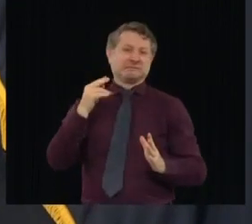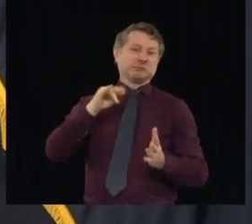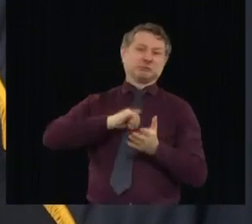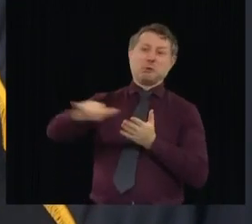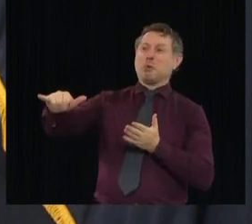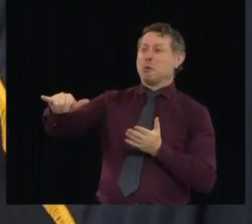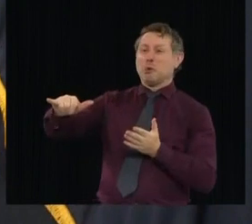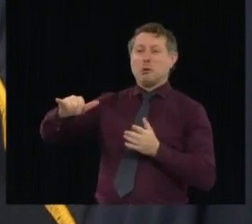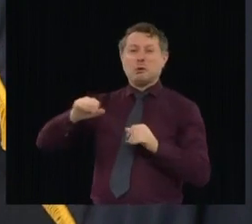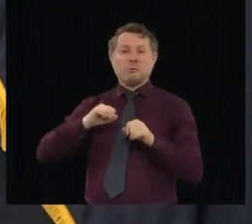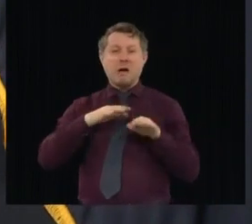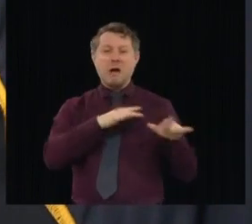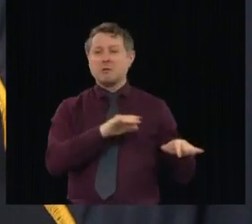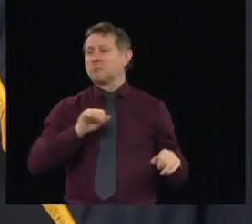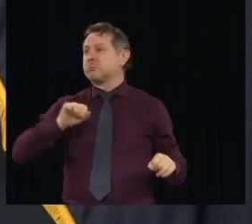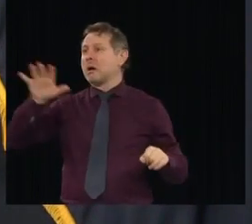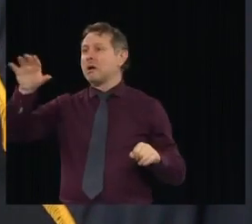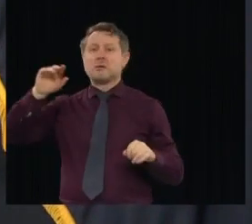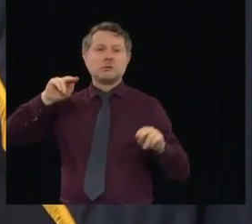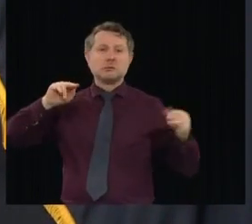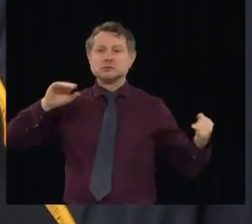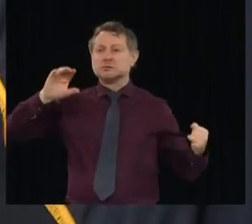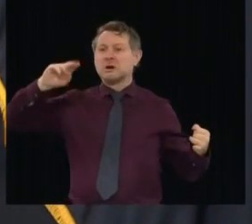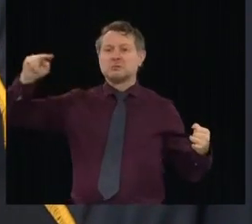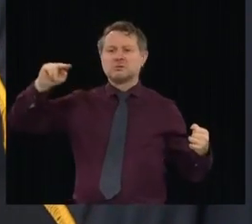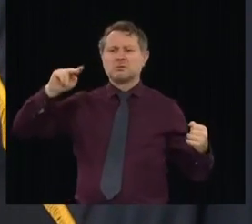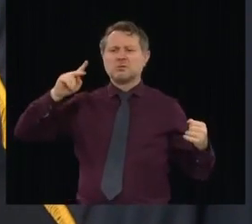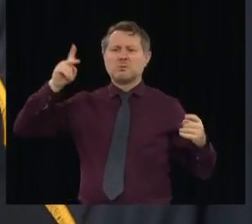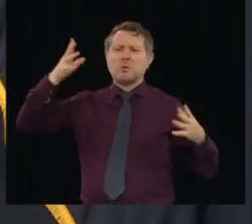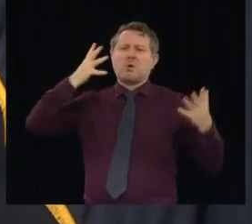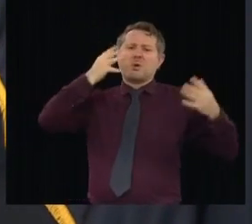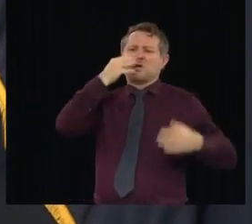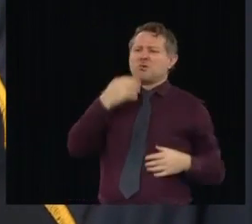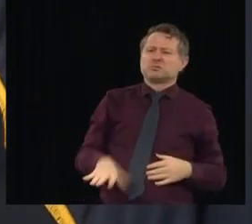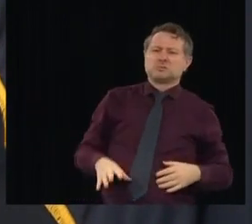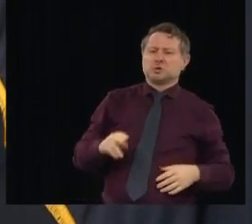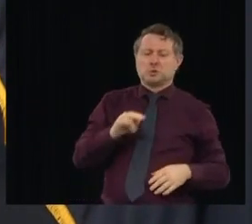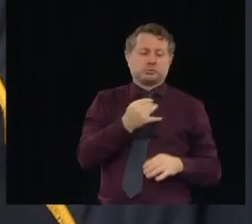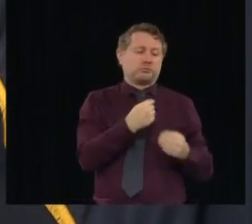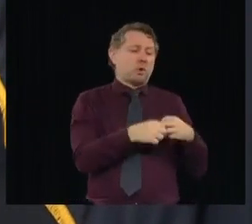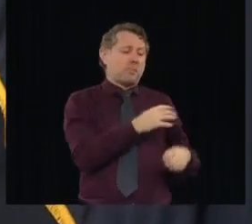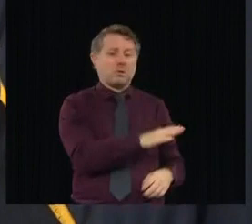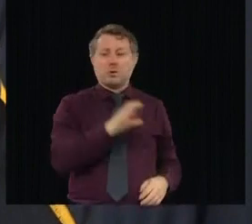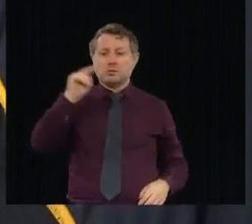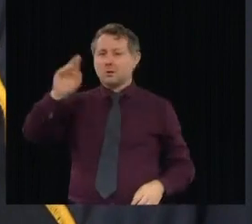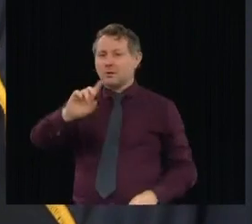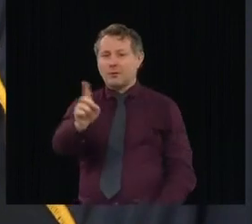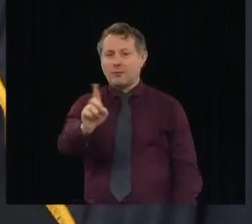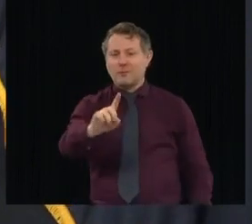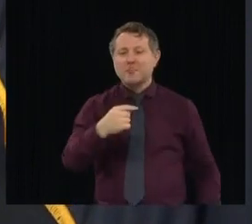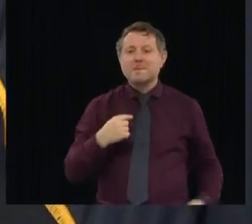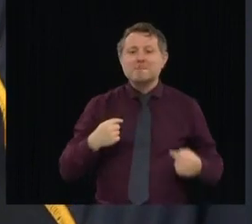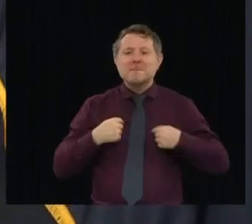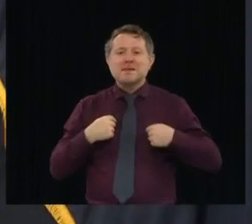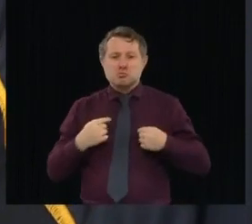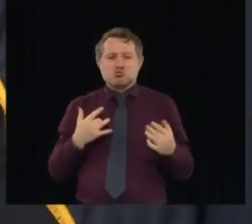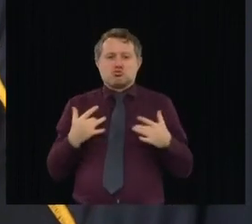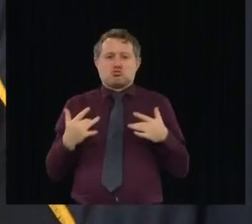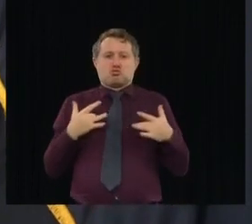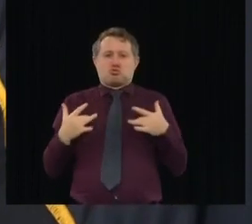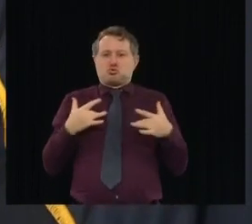those beaches? Well, who cares? They're in New Jersey and Connecticut. First of all, I care. And those are New Yorkers in those